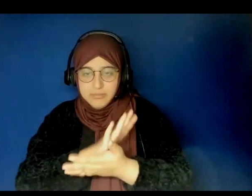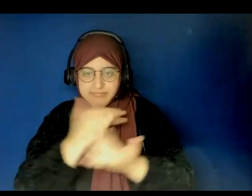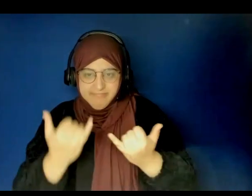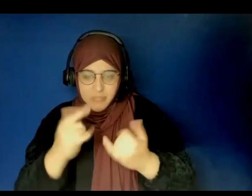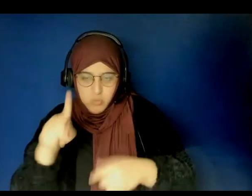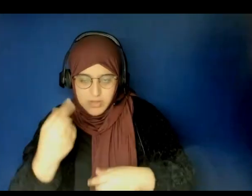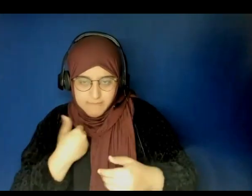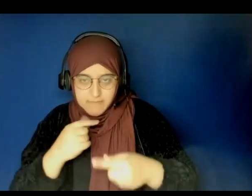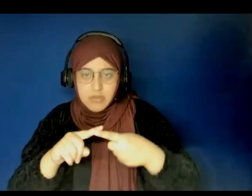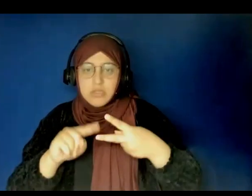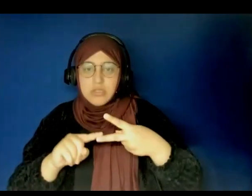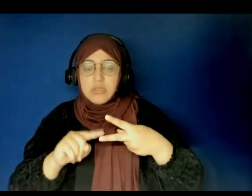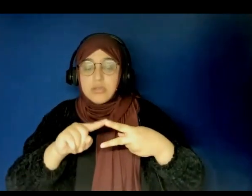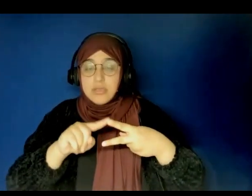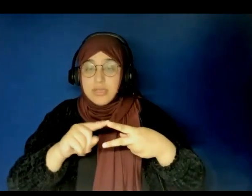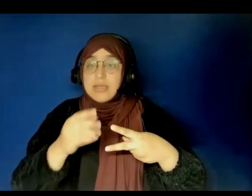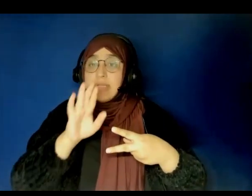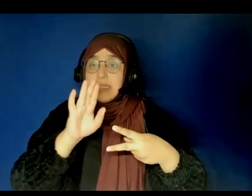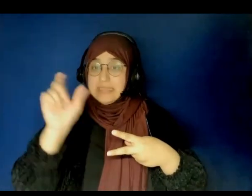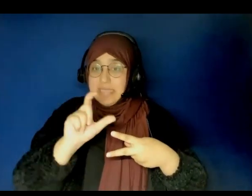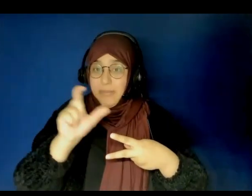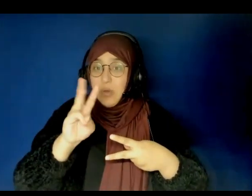we have the marital property agreement.